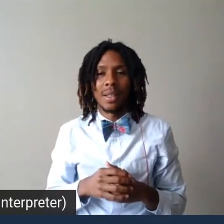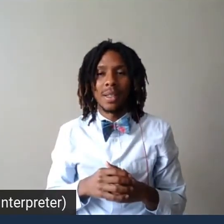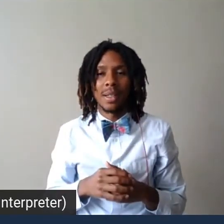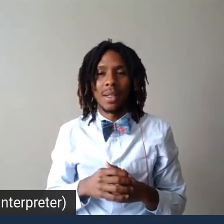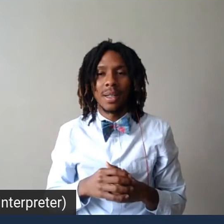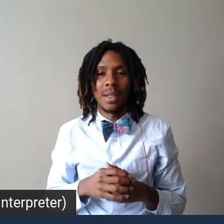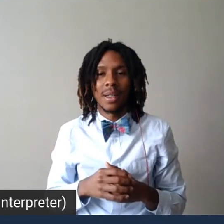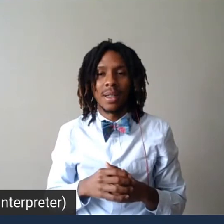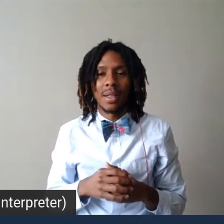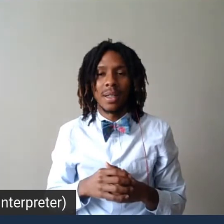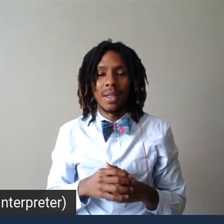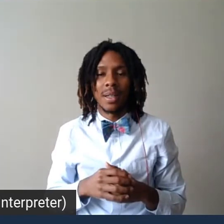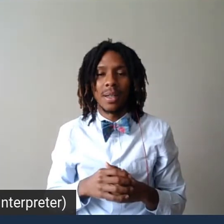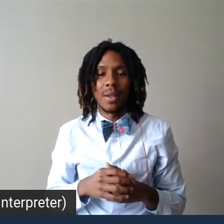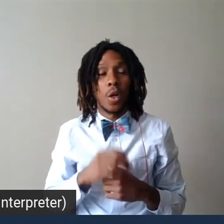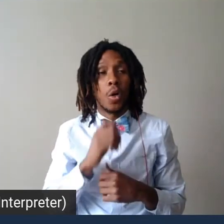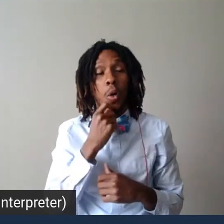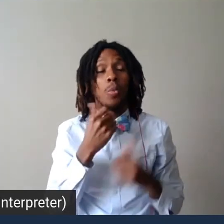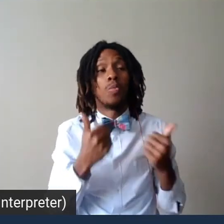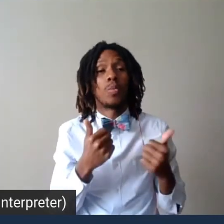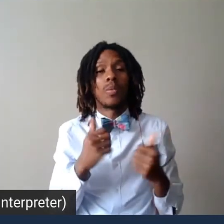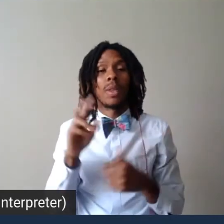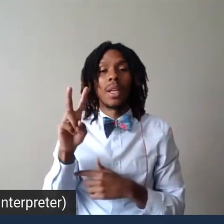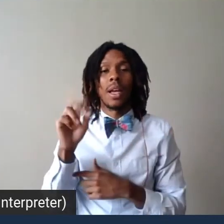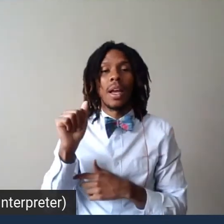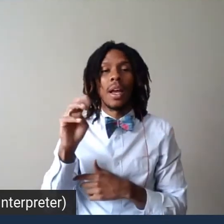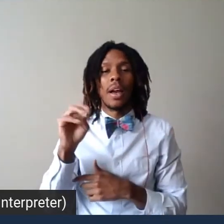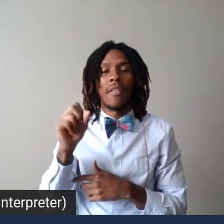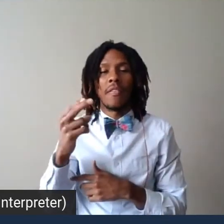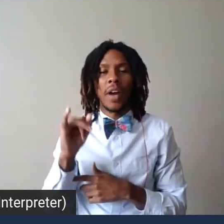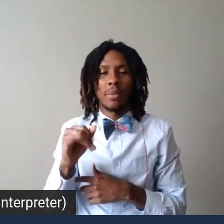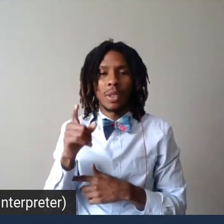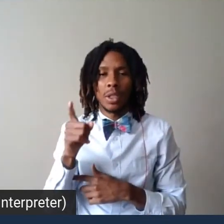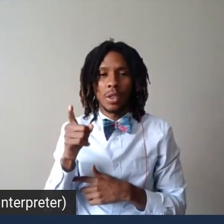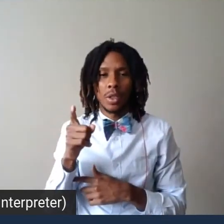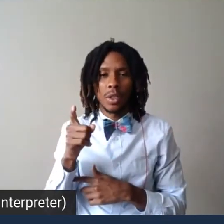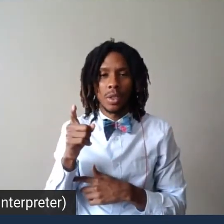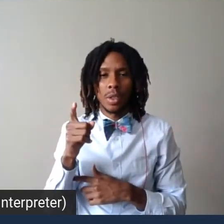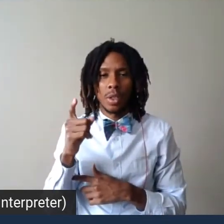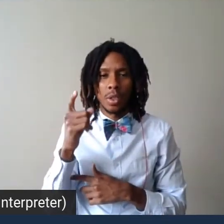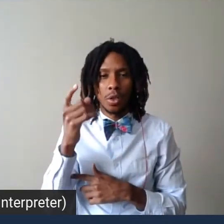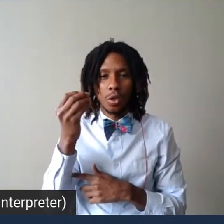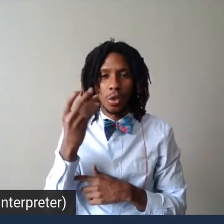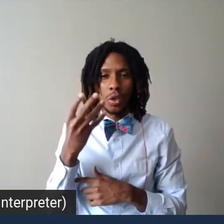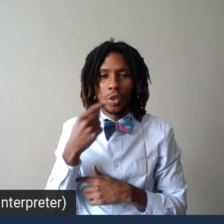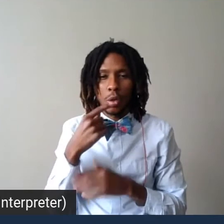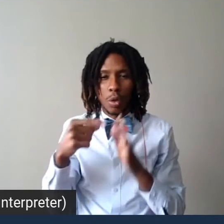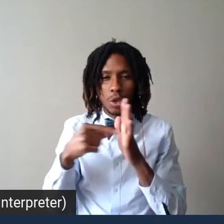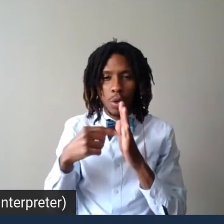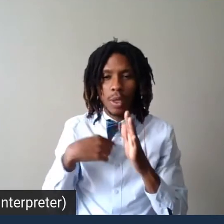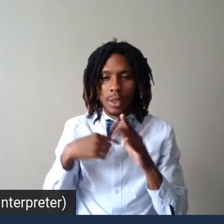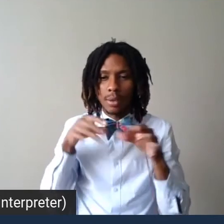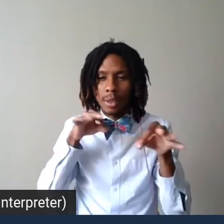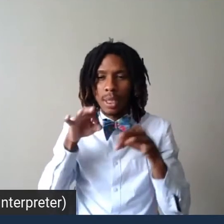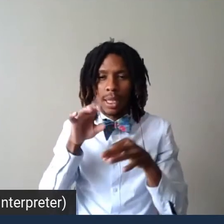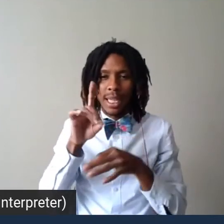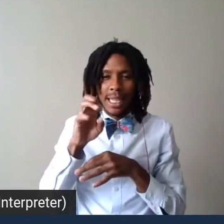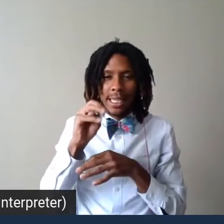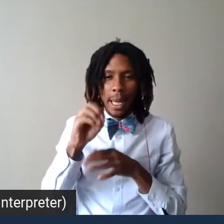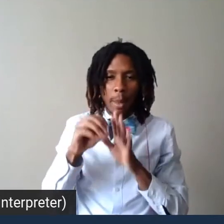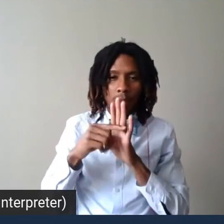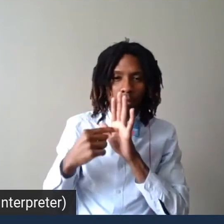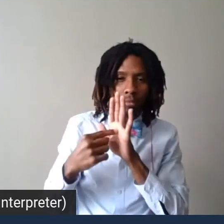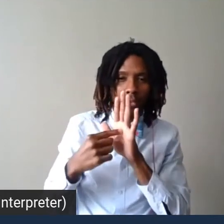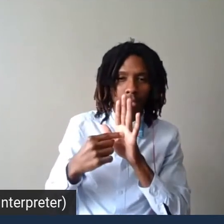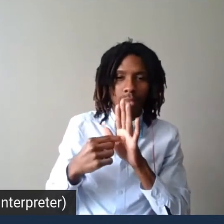Cool. Then, Vamshi, do you have... You told us you're going to show us some demo, right? So we're gonna see something more, right?